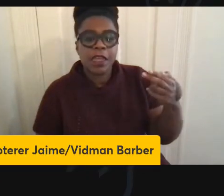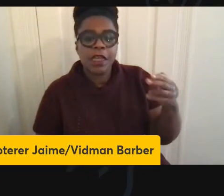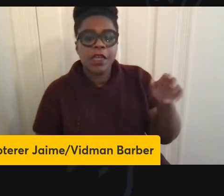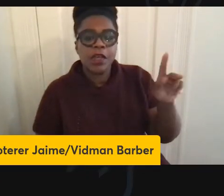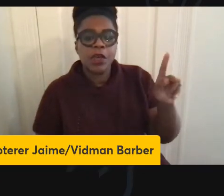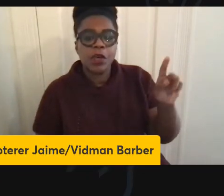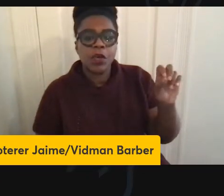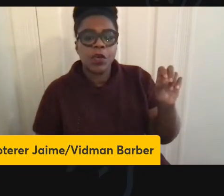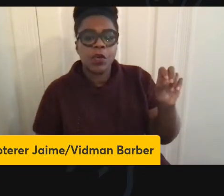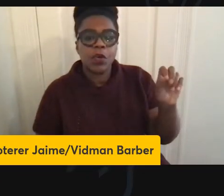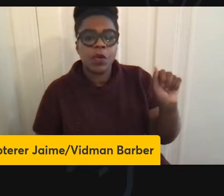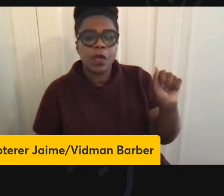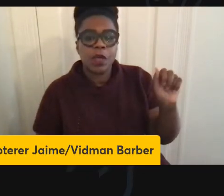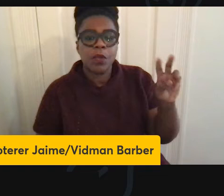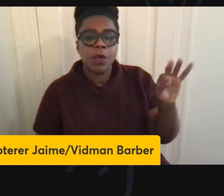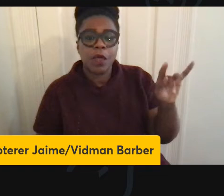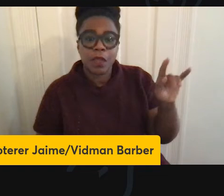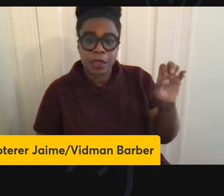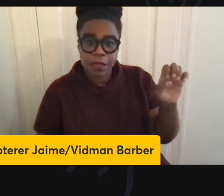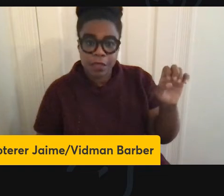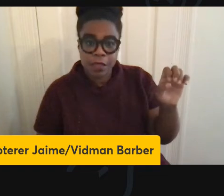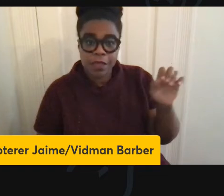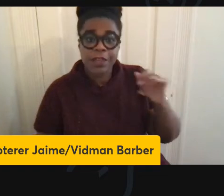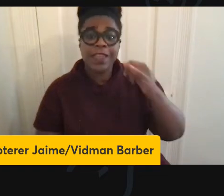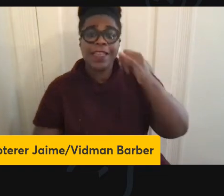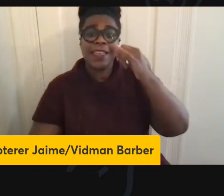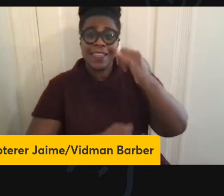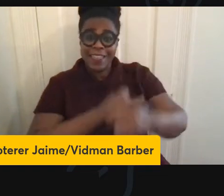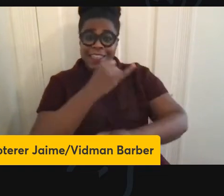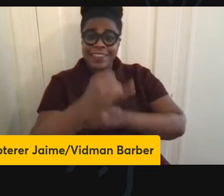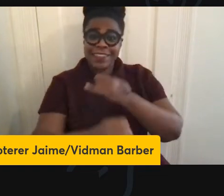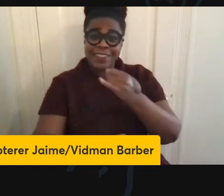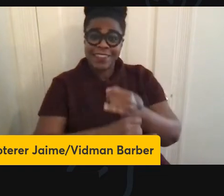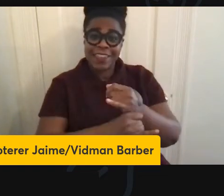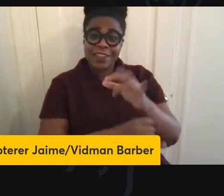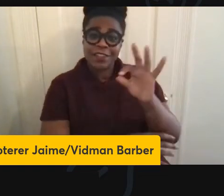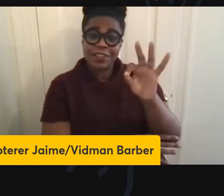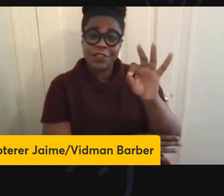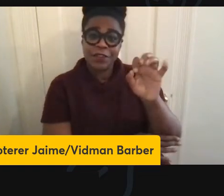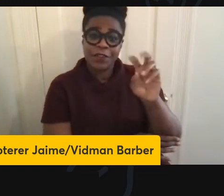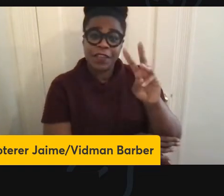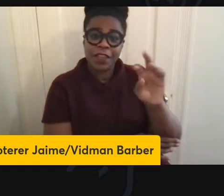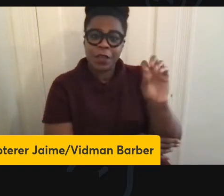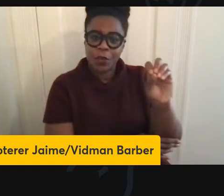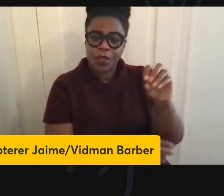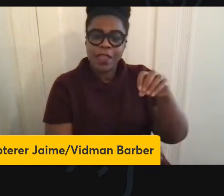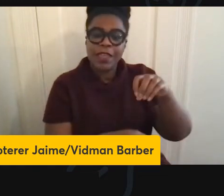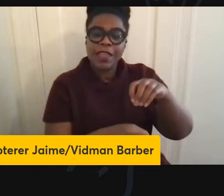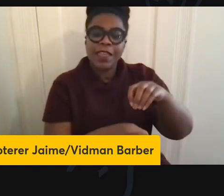Oladipo Kolawole is an international fellow in the ICMR